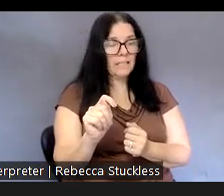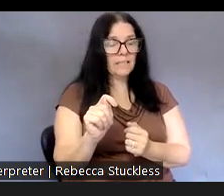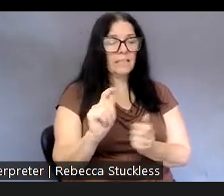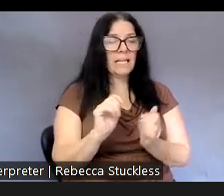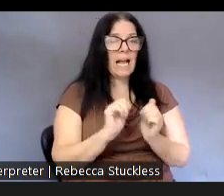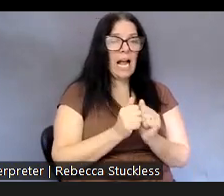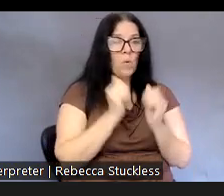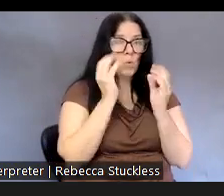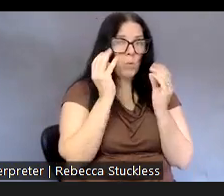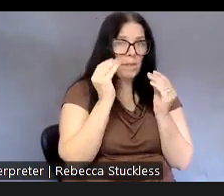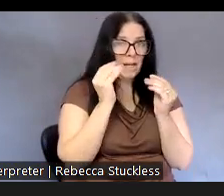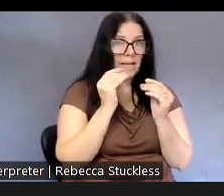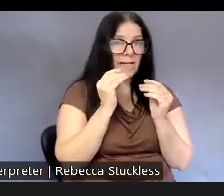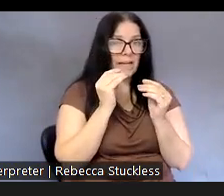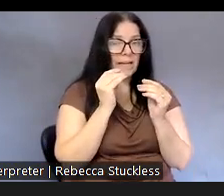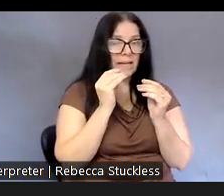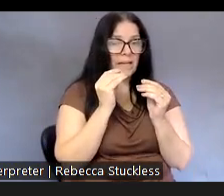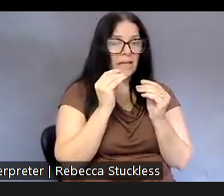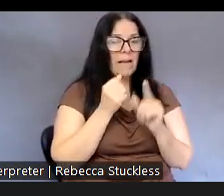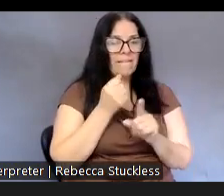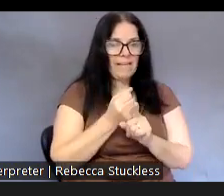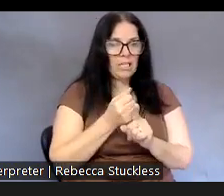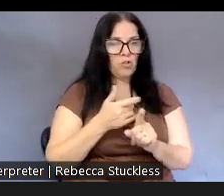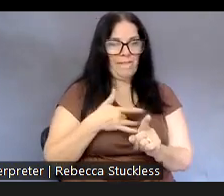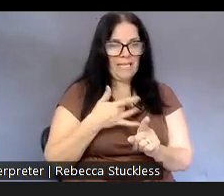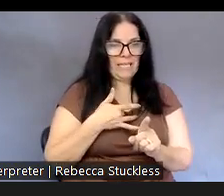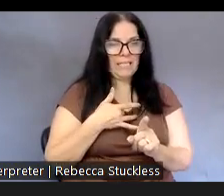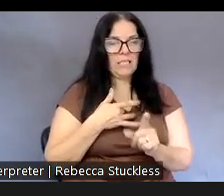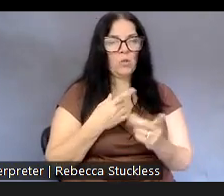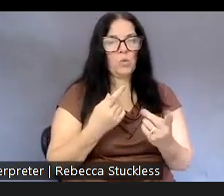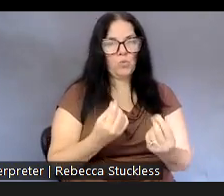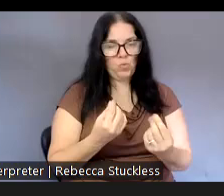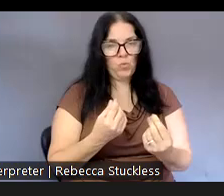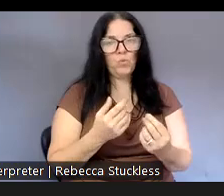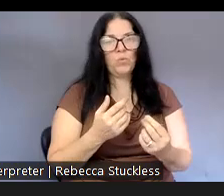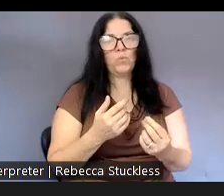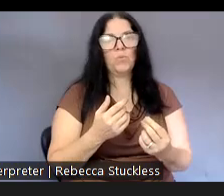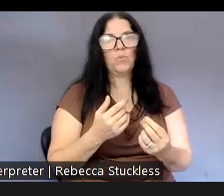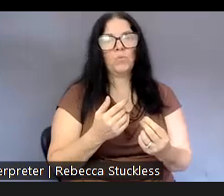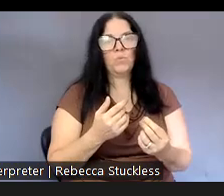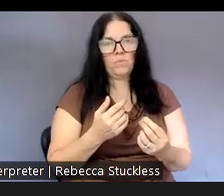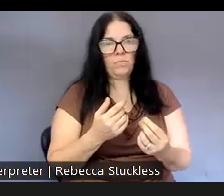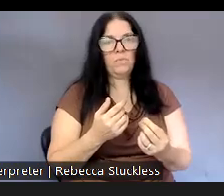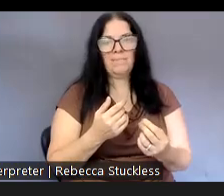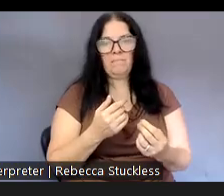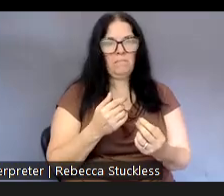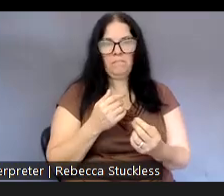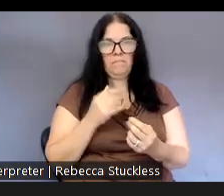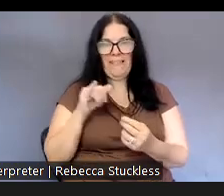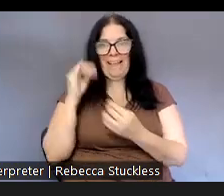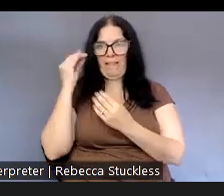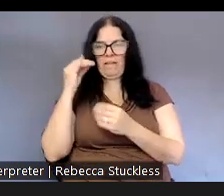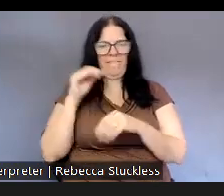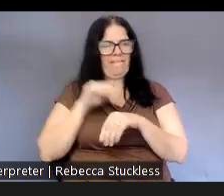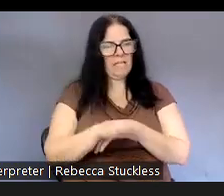affects what you do and how you feel. It's based on the generic cognitive model, which